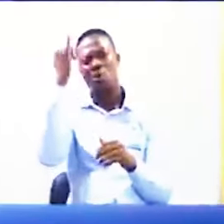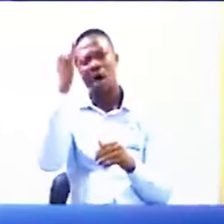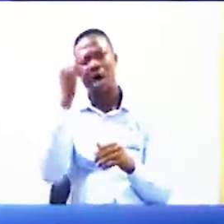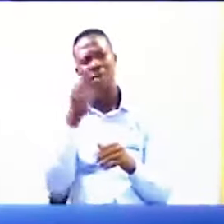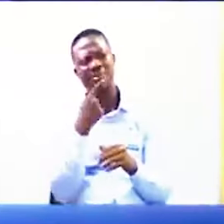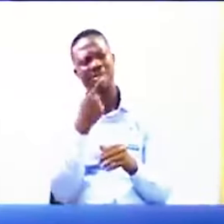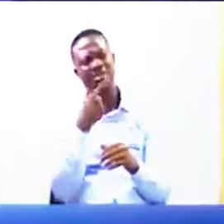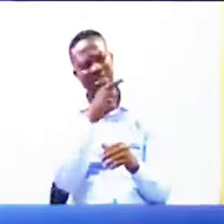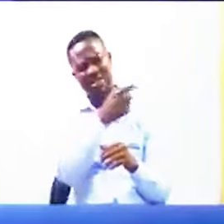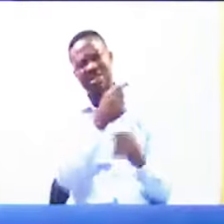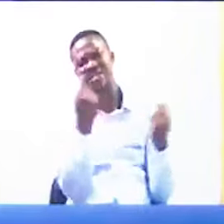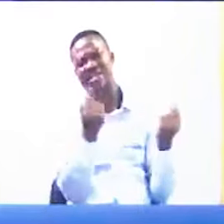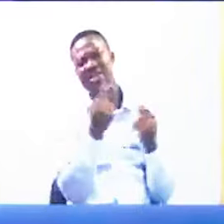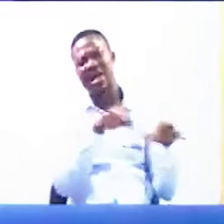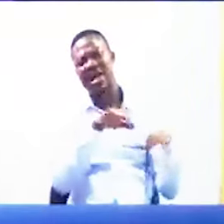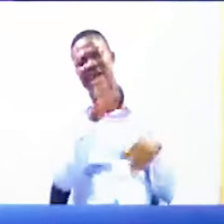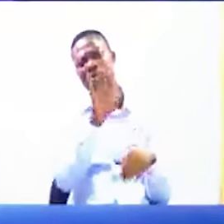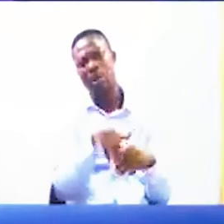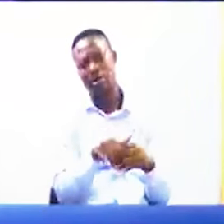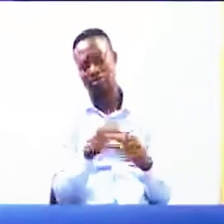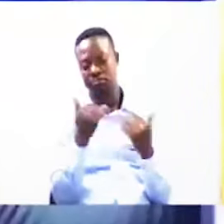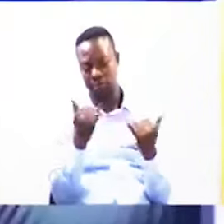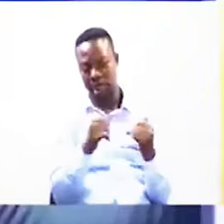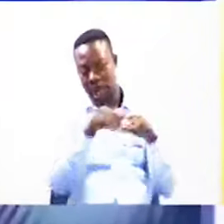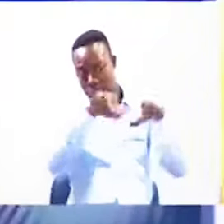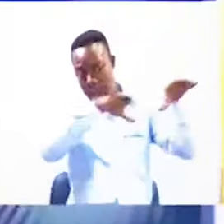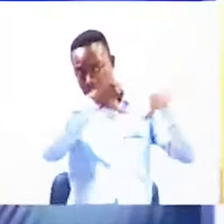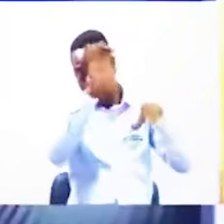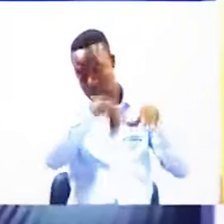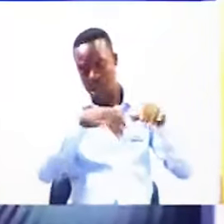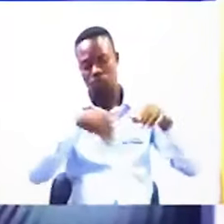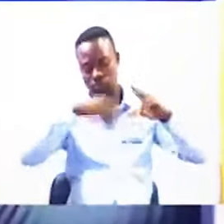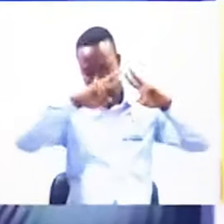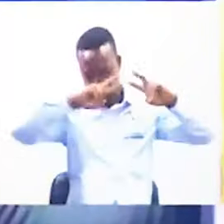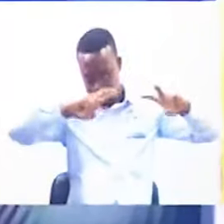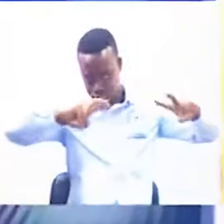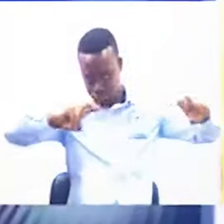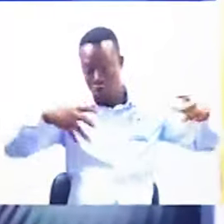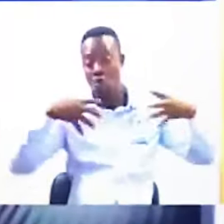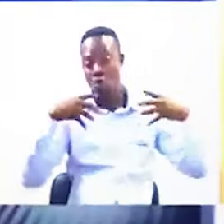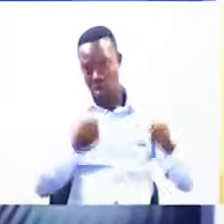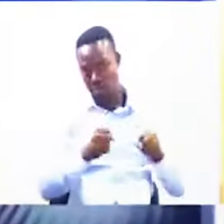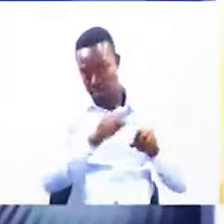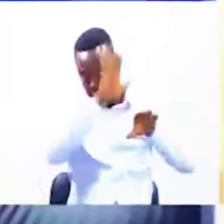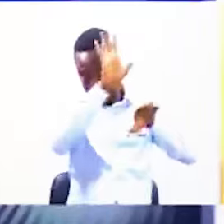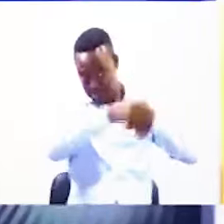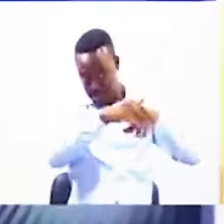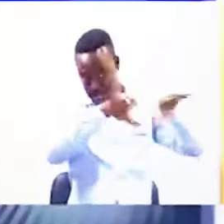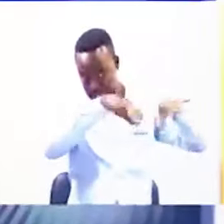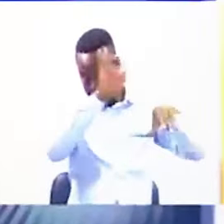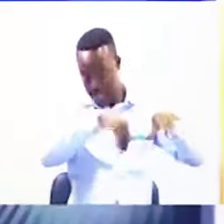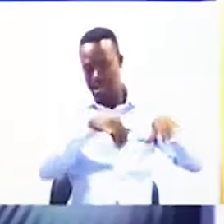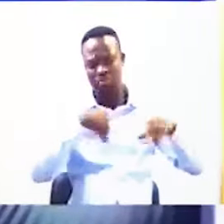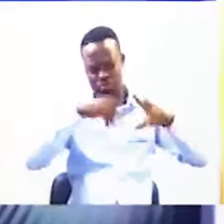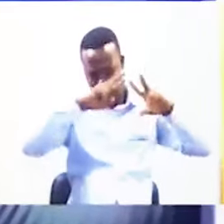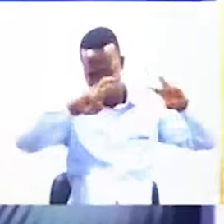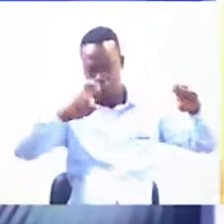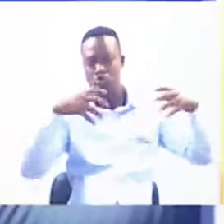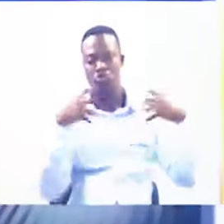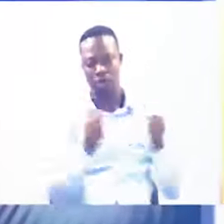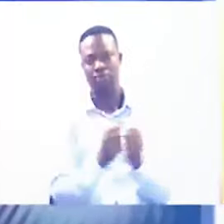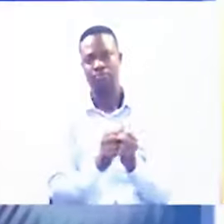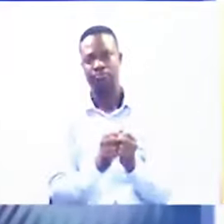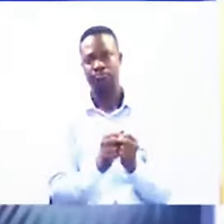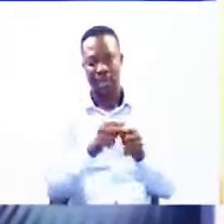was actually sinning? Ana me kan sa. Let's examine Peter's hypocrisy well. Mumiye hwe Petro ne nyatwom ne muye.